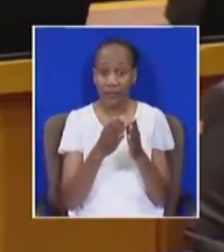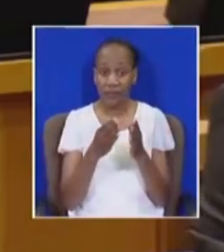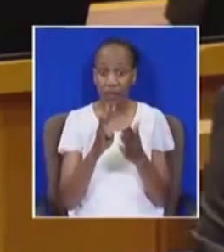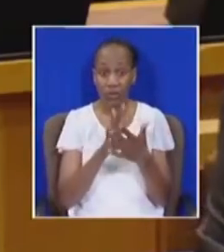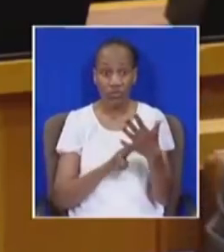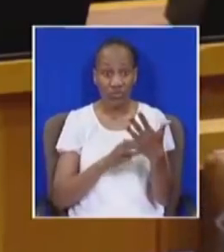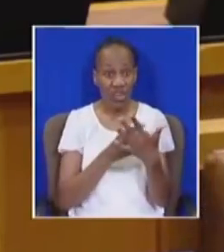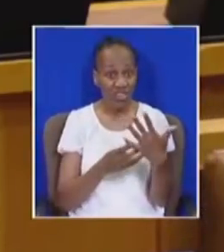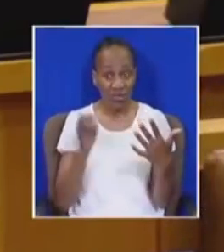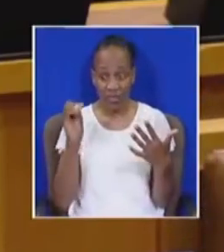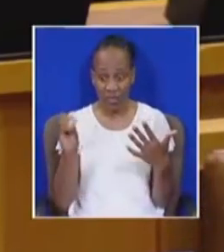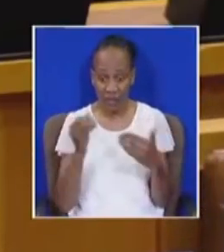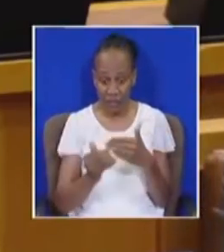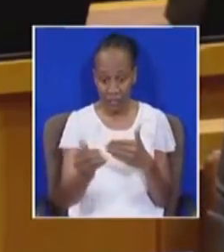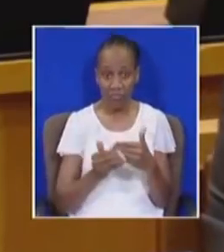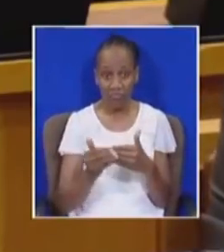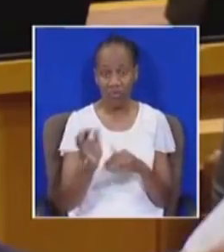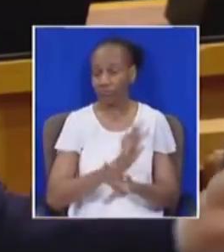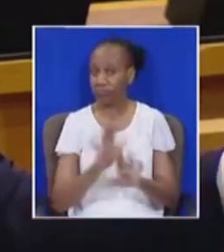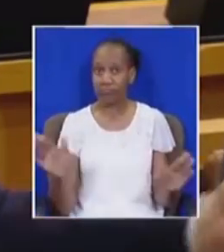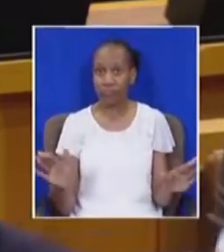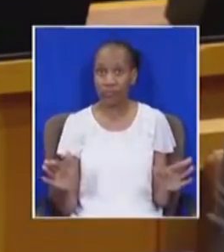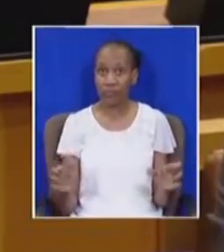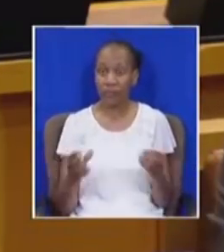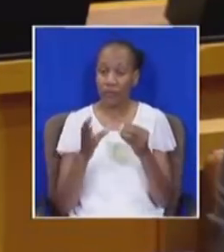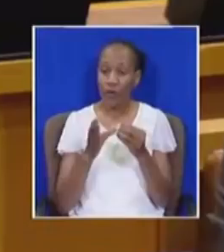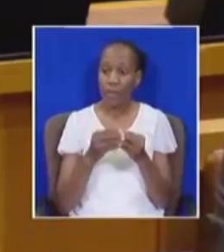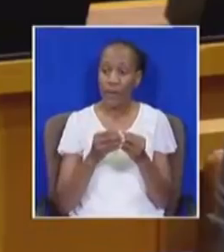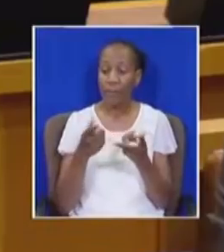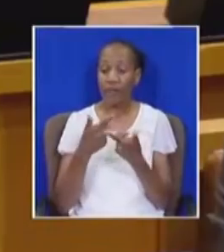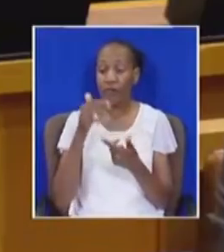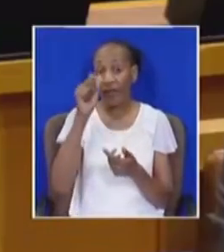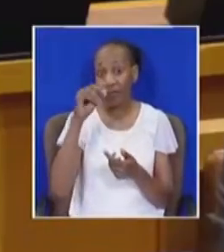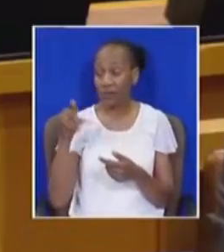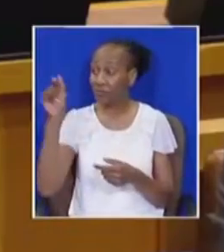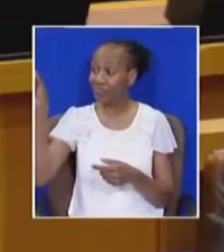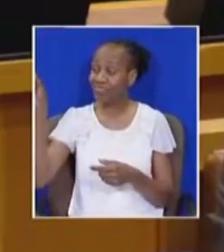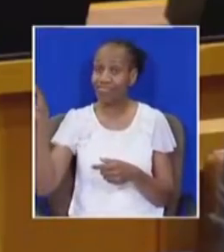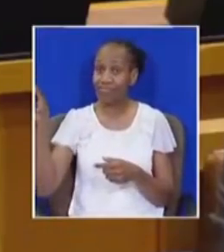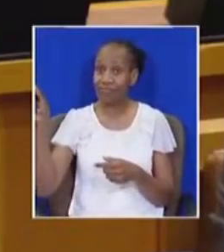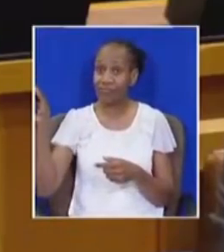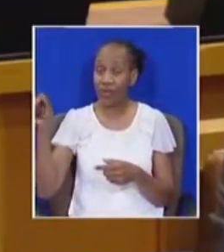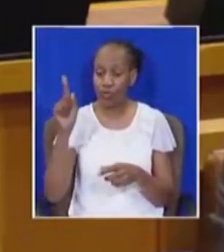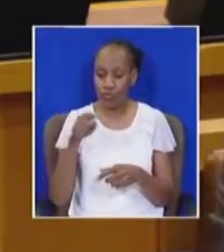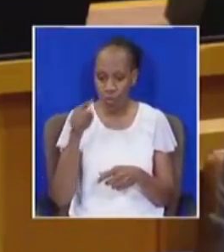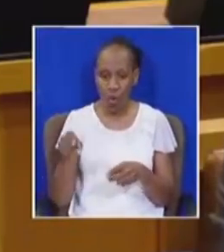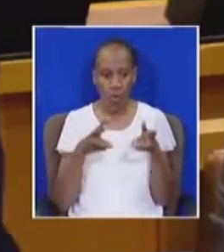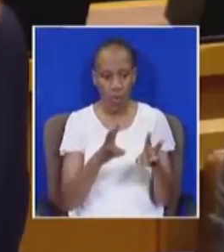to state capture by the programming committee. So the honourable member from the ANC is wrong on two accounts.